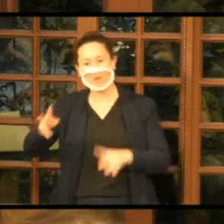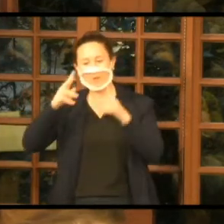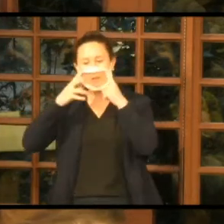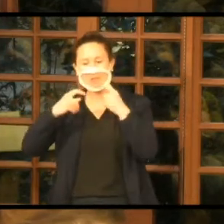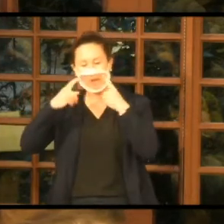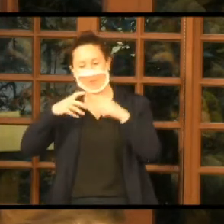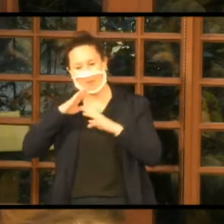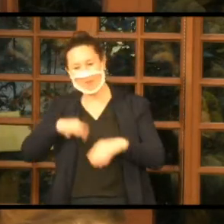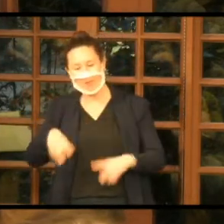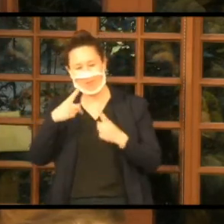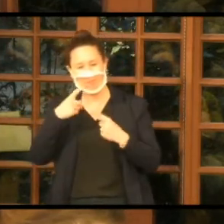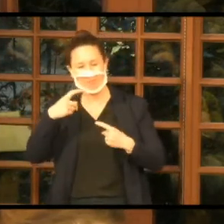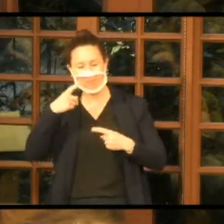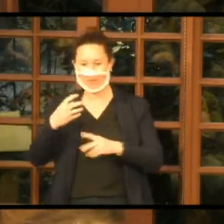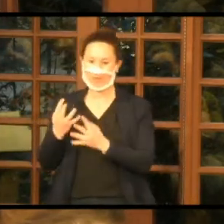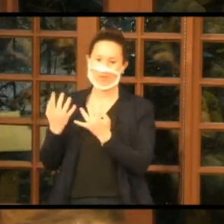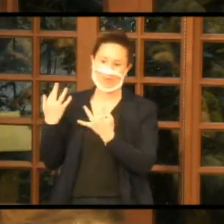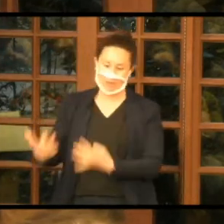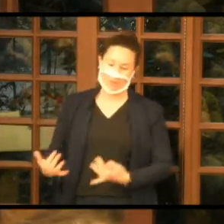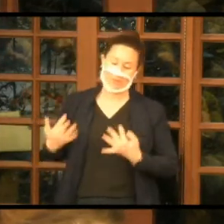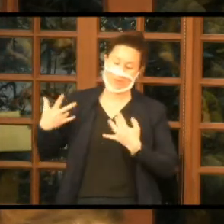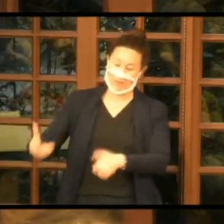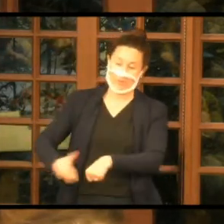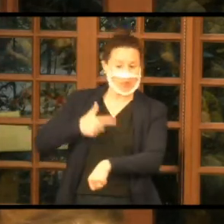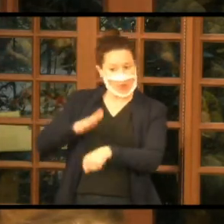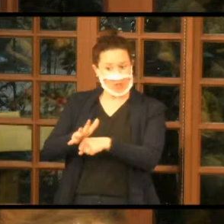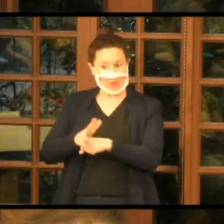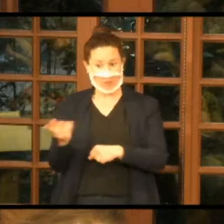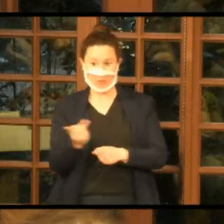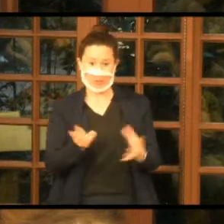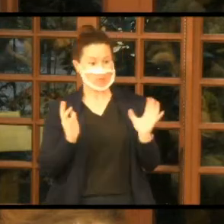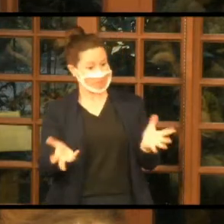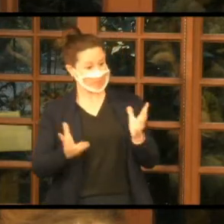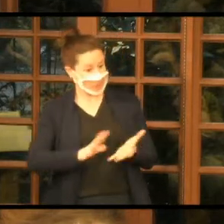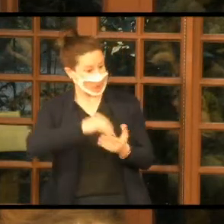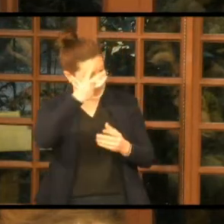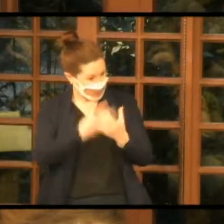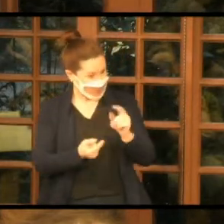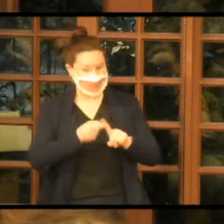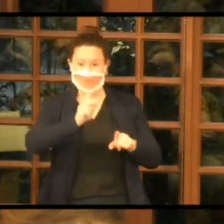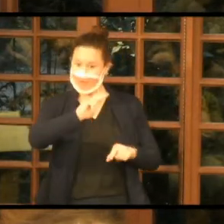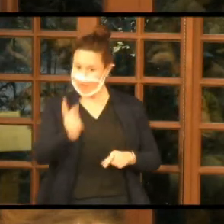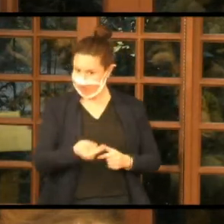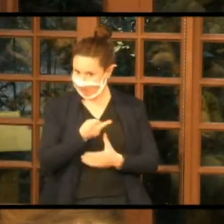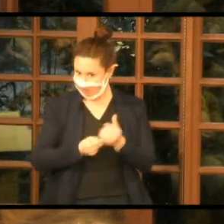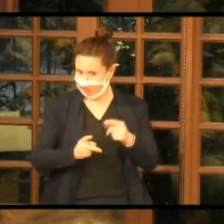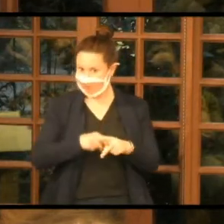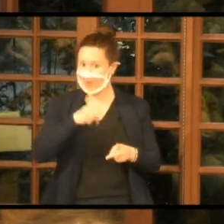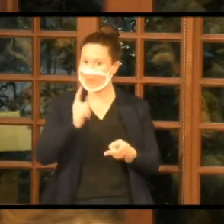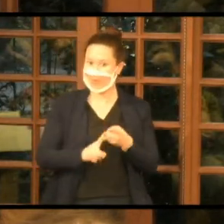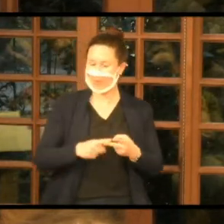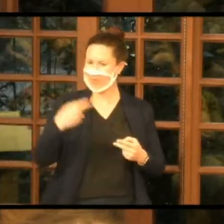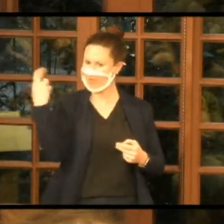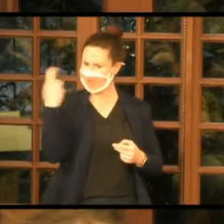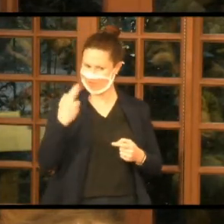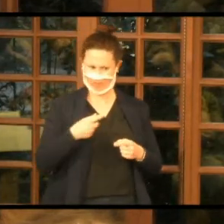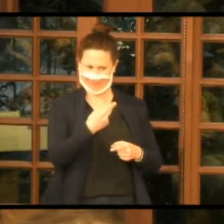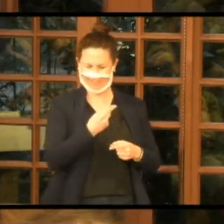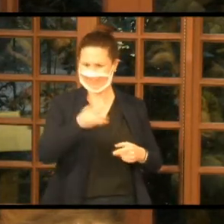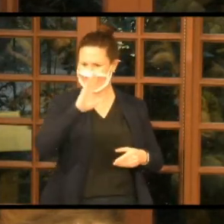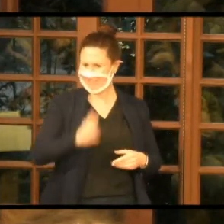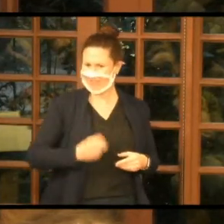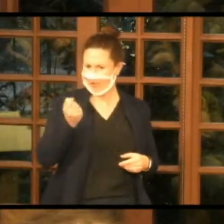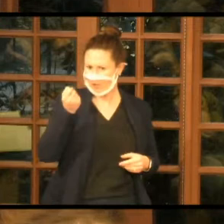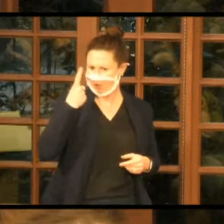quietly. The wait was long enough for them to learn that they were both from Philadelphia, for which reasons Lizelle never understood was